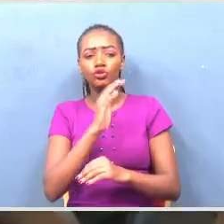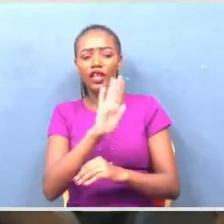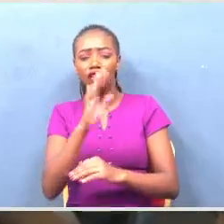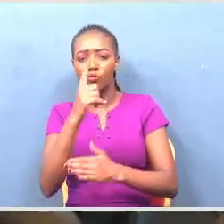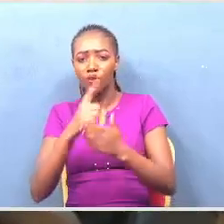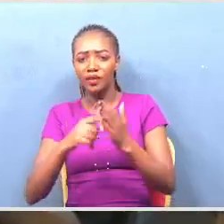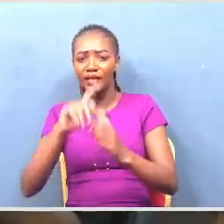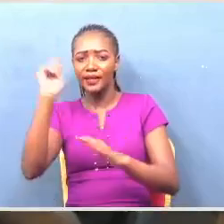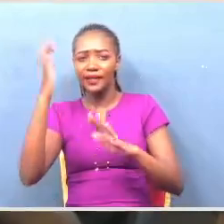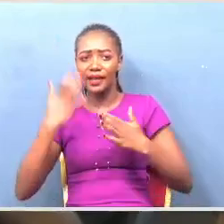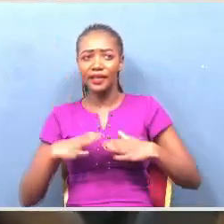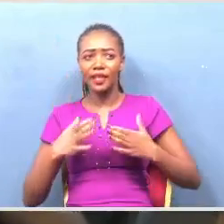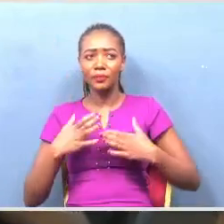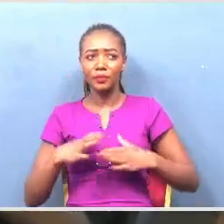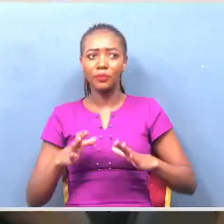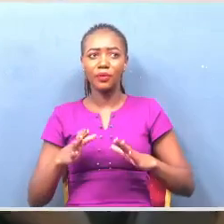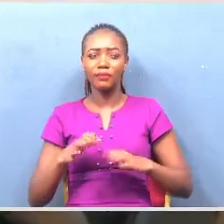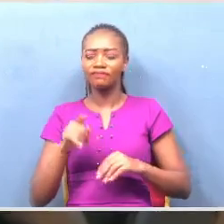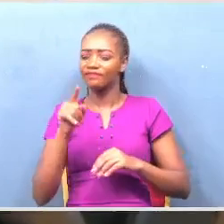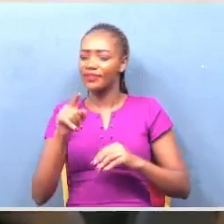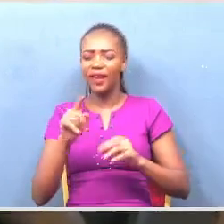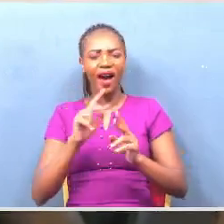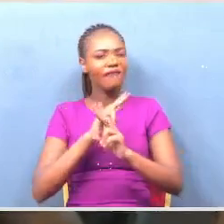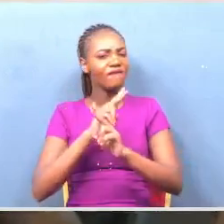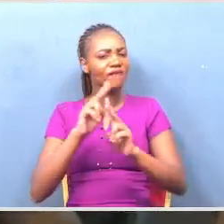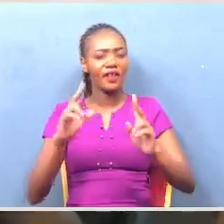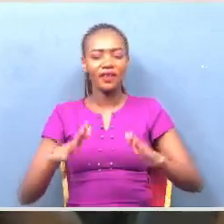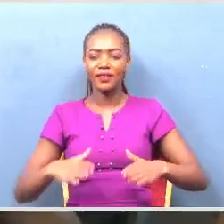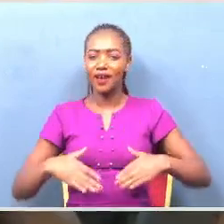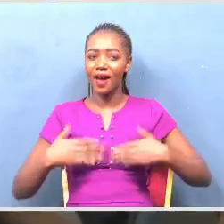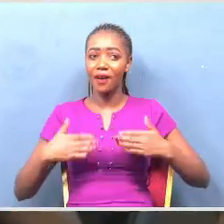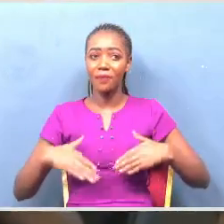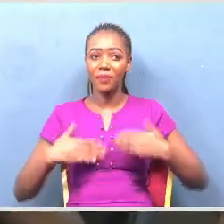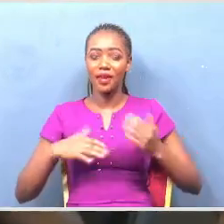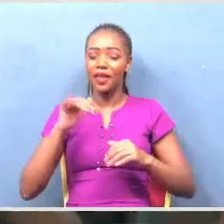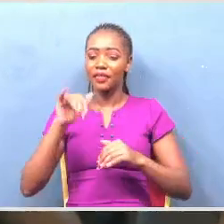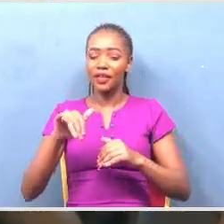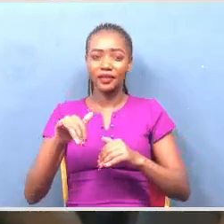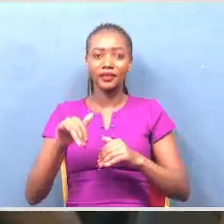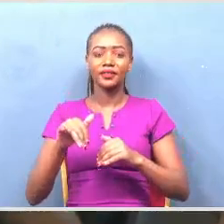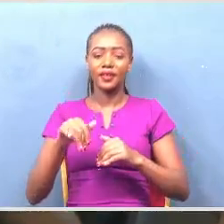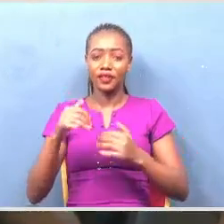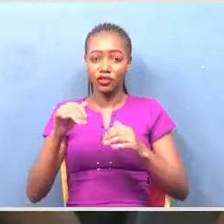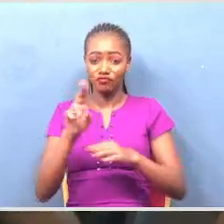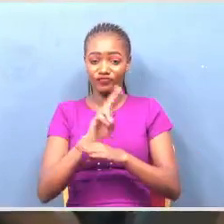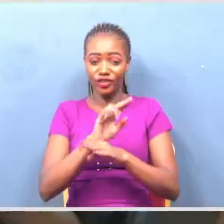of Kenya are eternally grateful that you took your time,